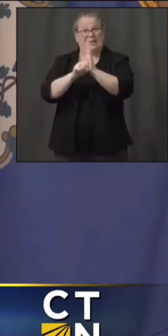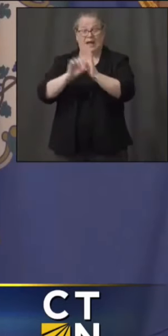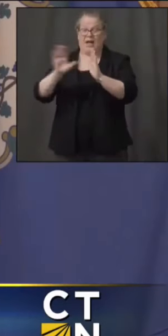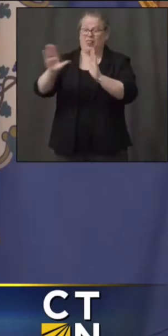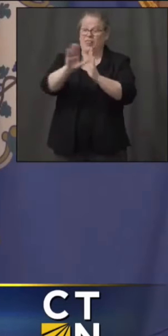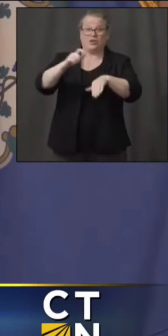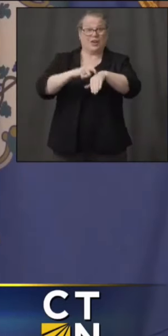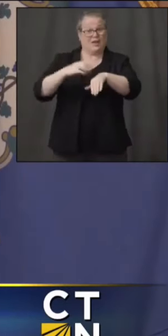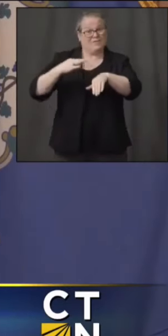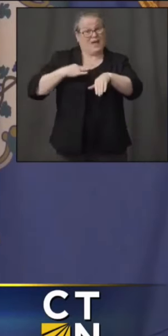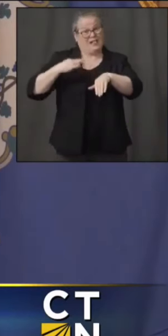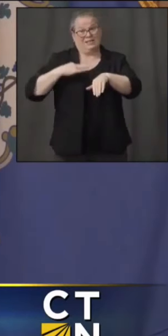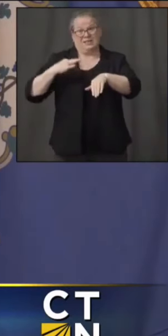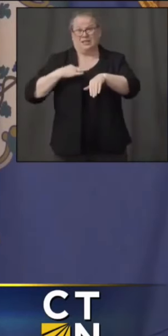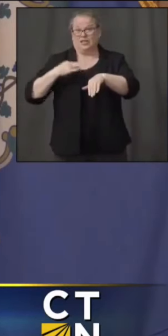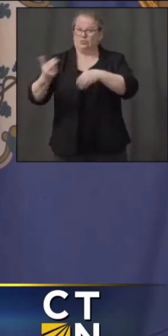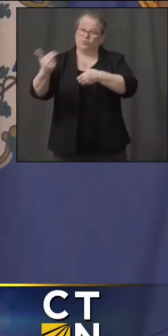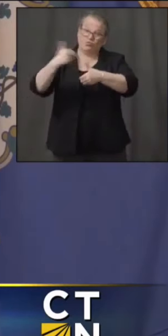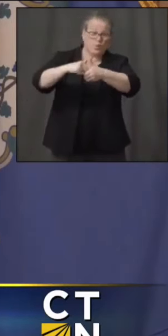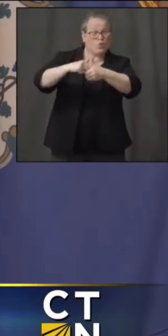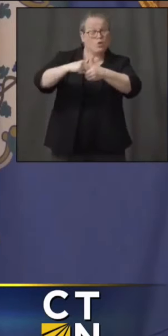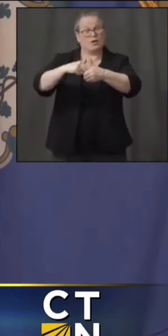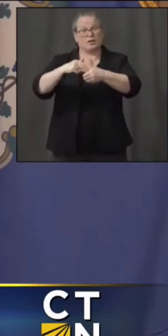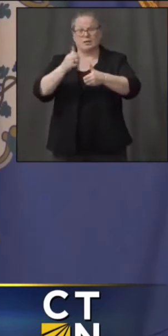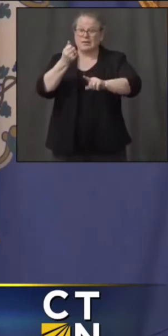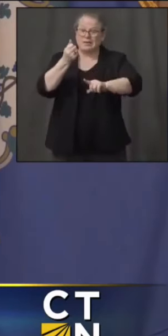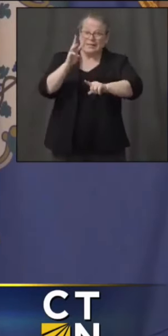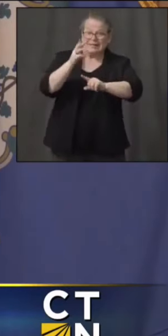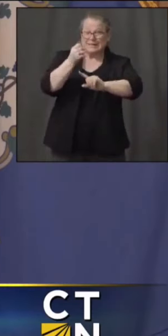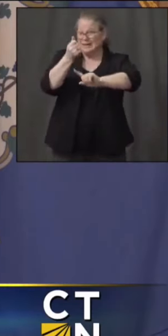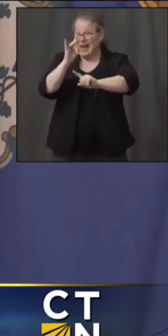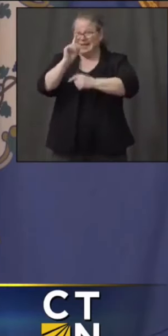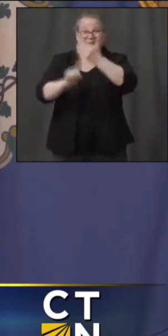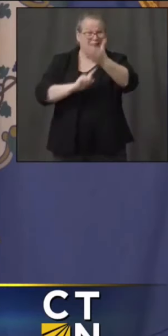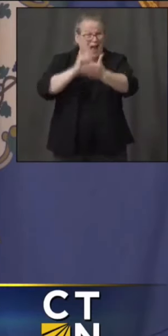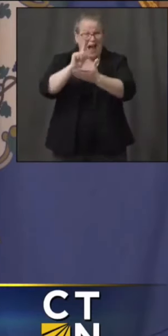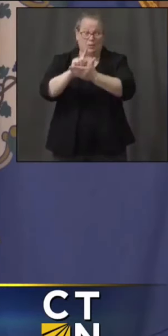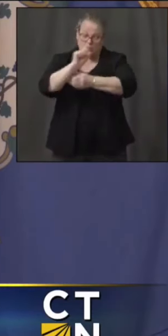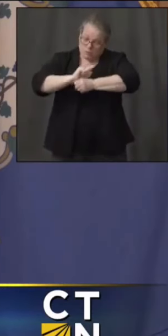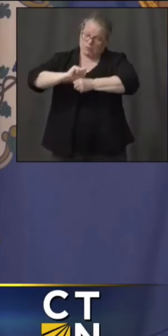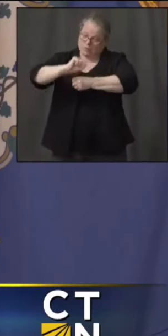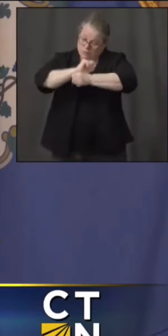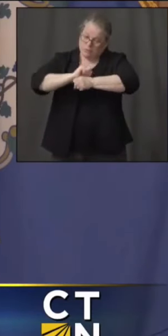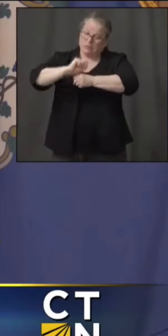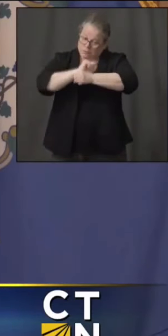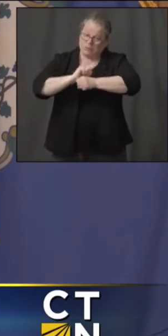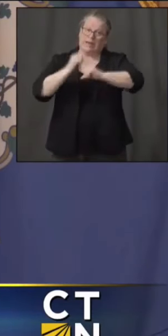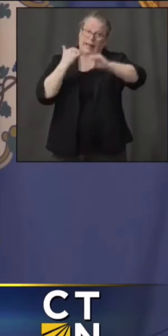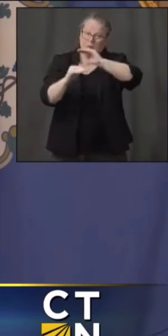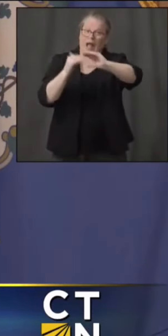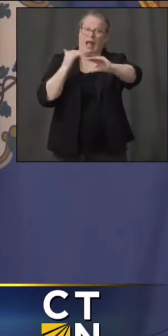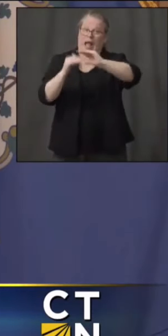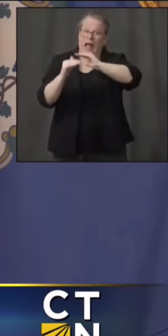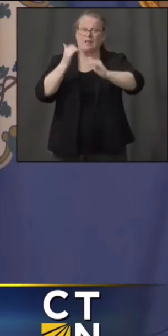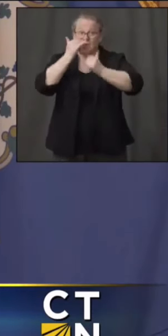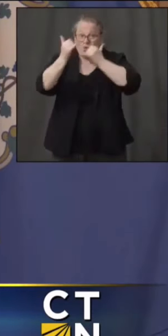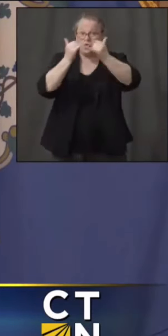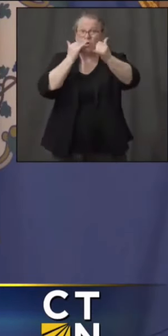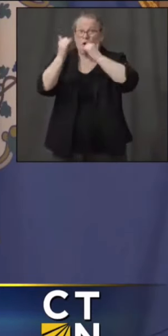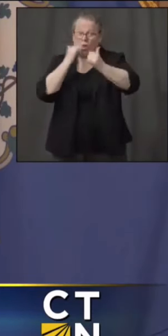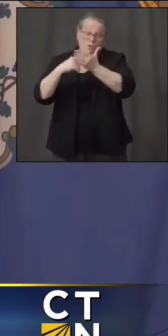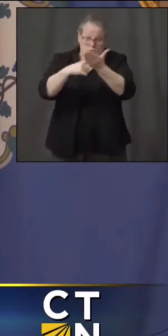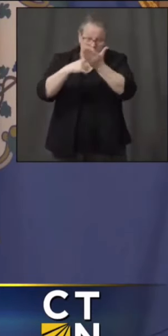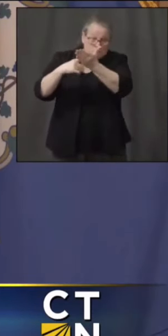cases 16, 18-hour days, email, phone, whatever it may take, so we can get this going. They're